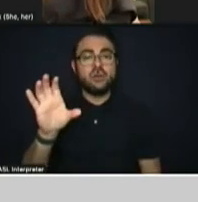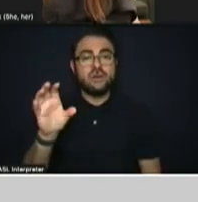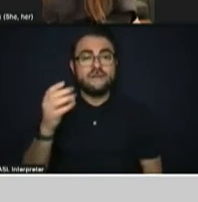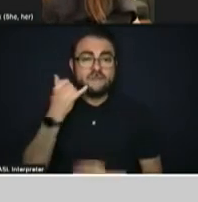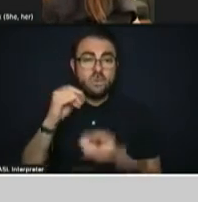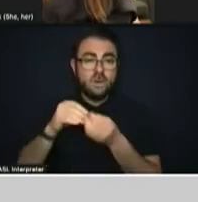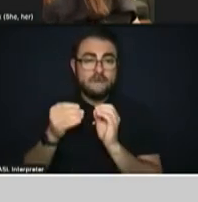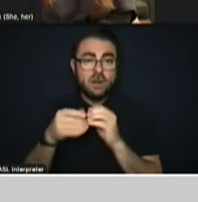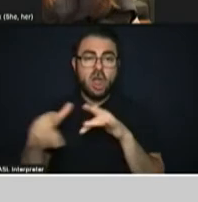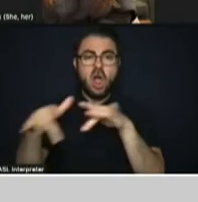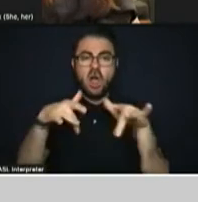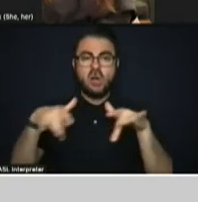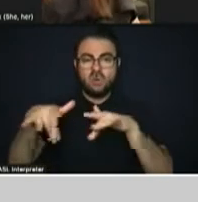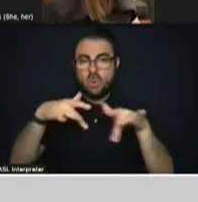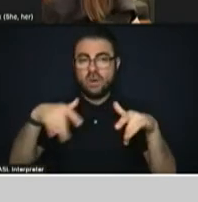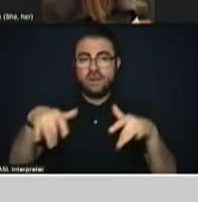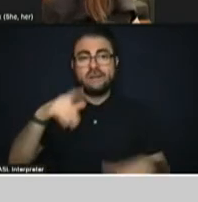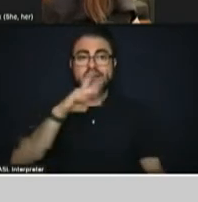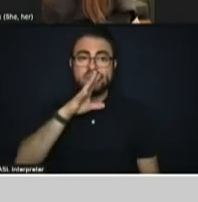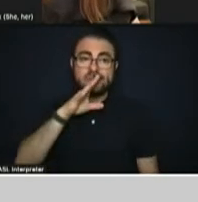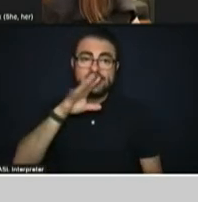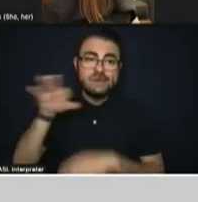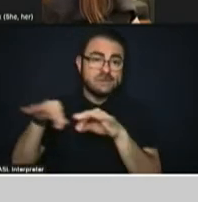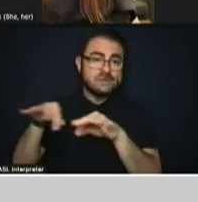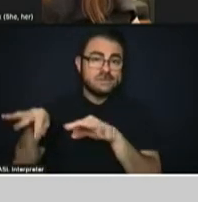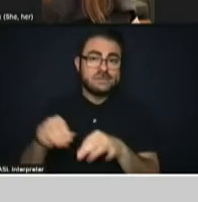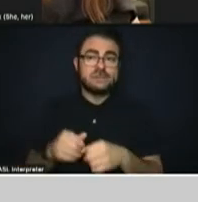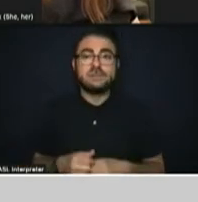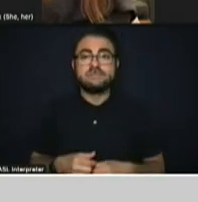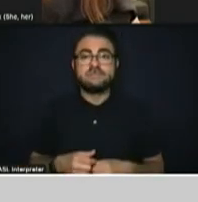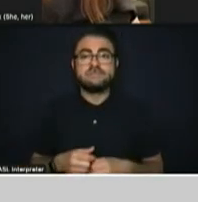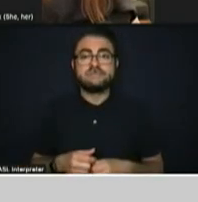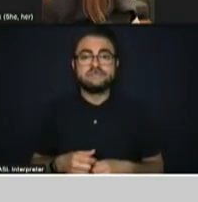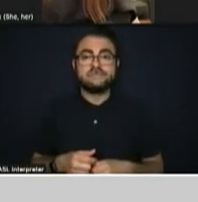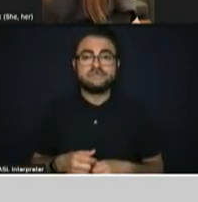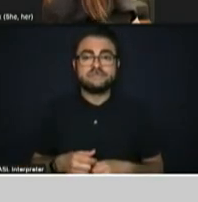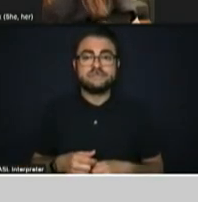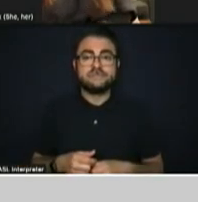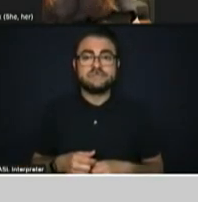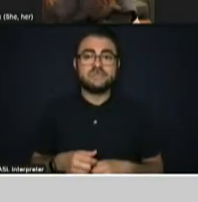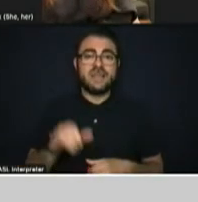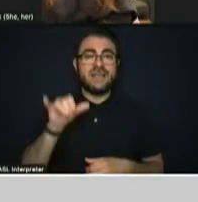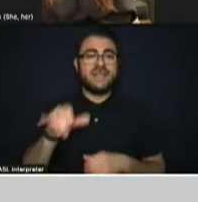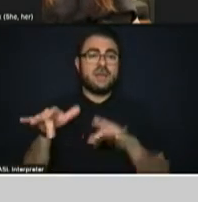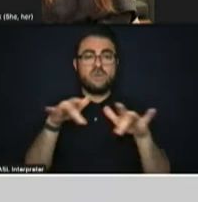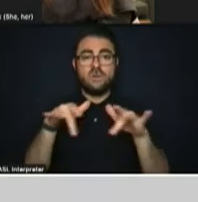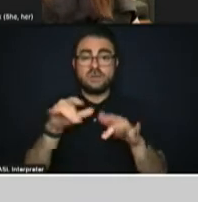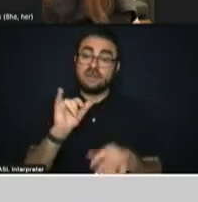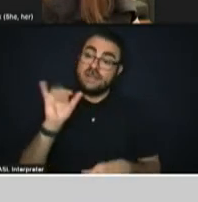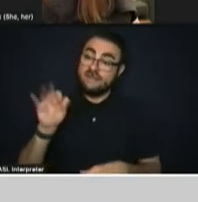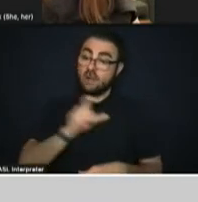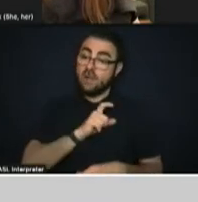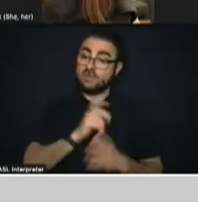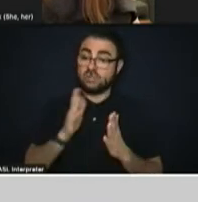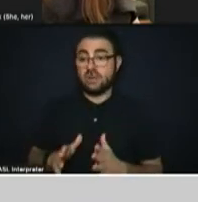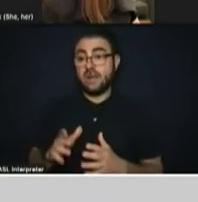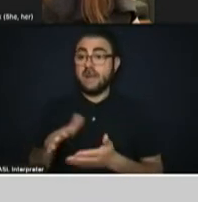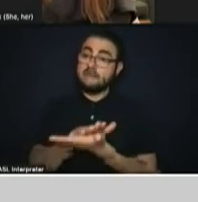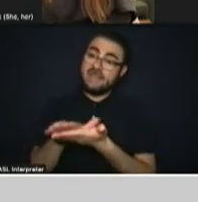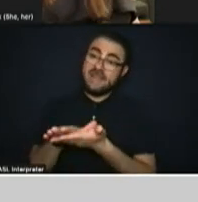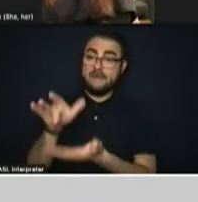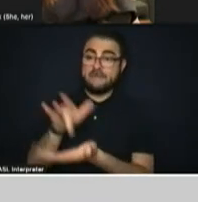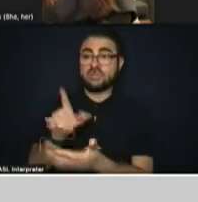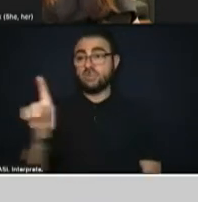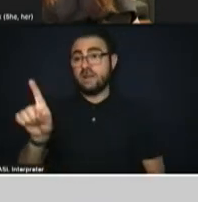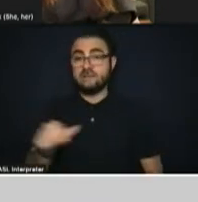automated voice, AI intelligence, scary as it is today. This person would say, if the officer was polite, press 1. If the officer was